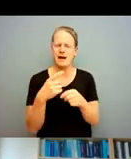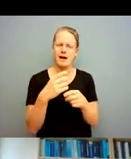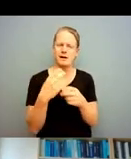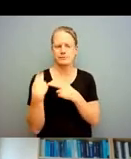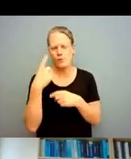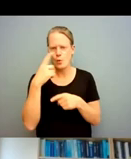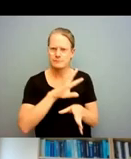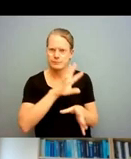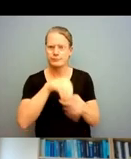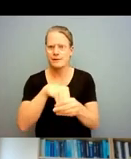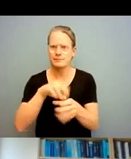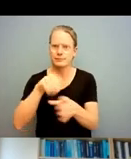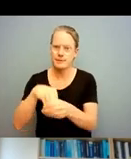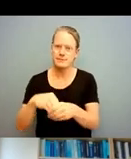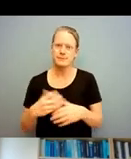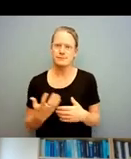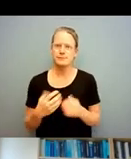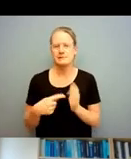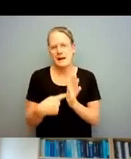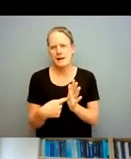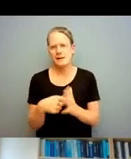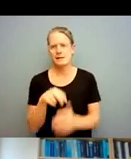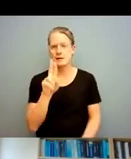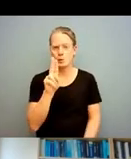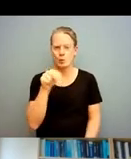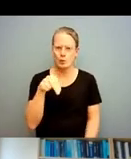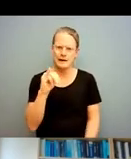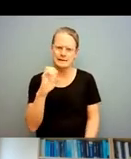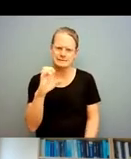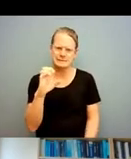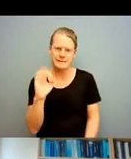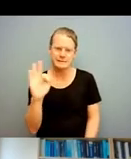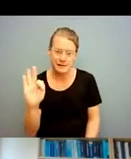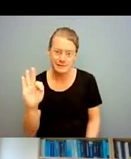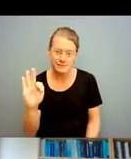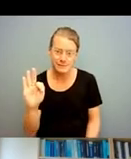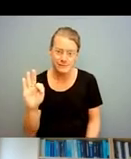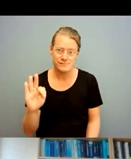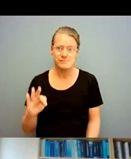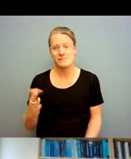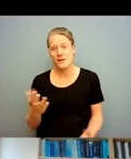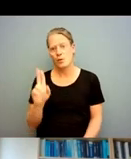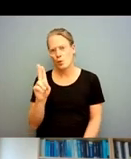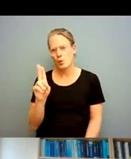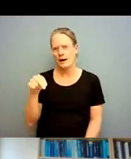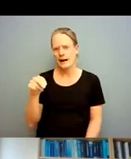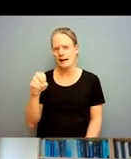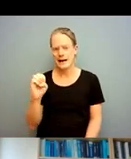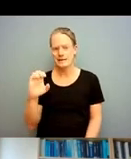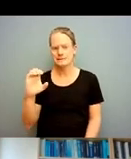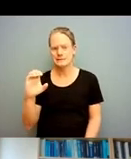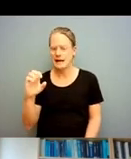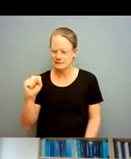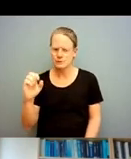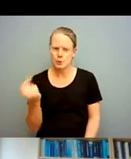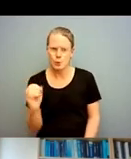UNESCO, and the UNICEF, just to mention a few. And they all work within their mandate to make